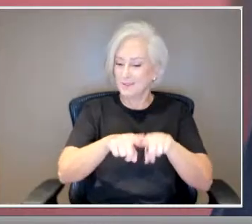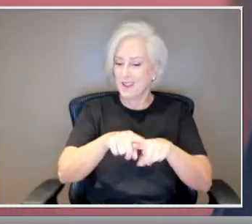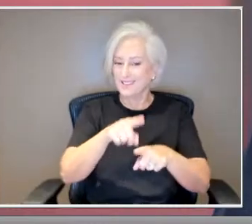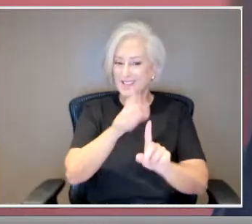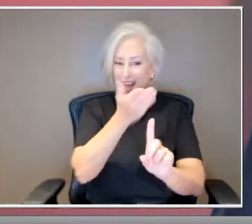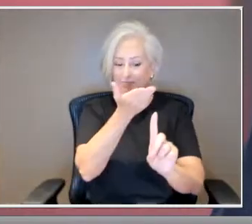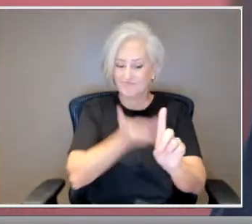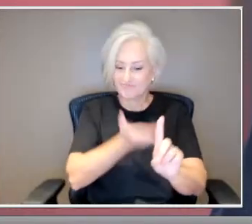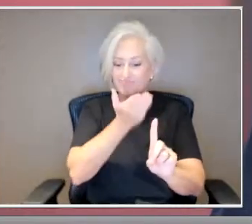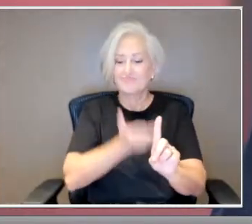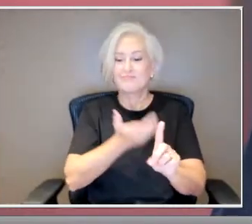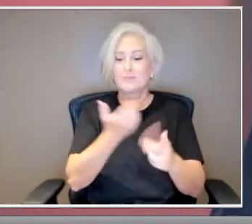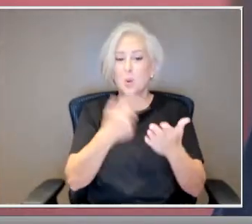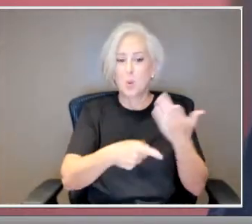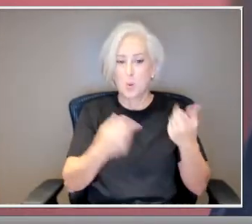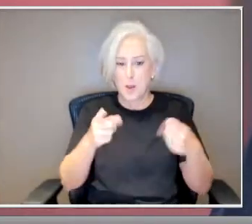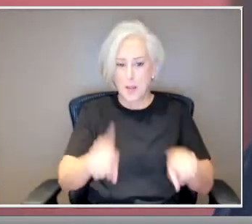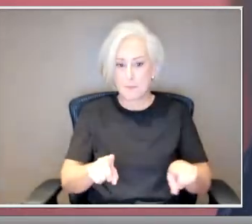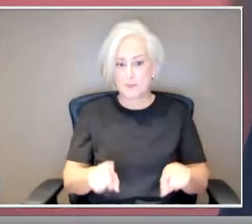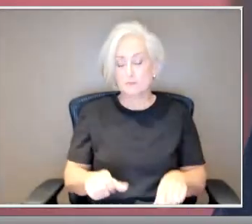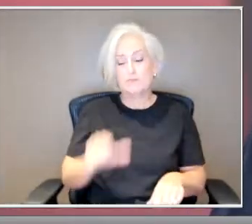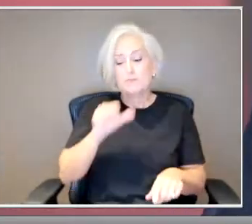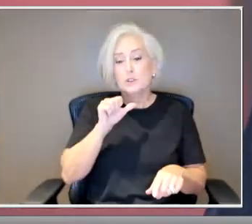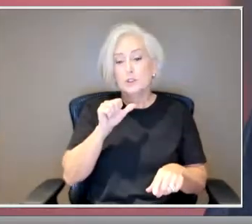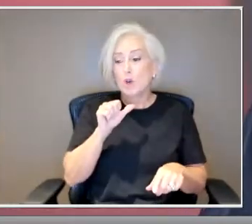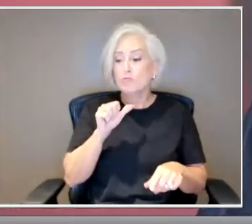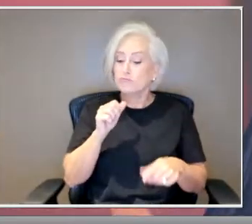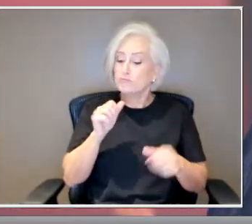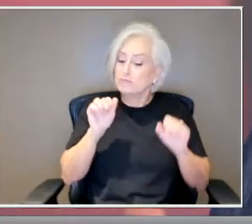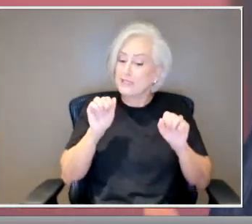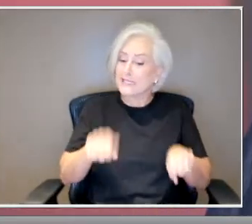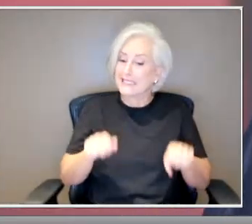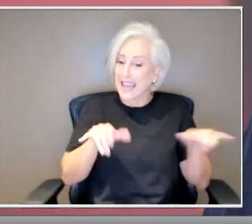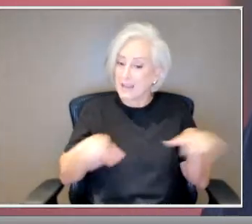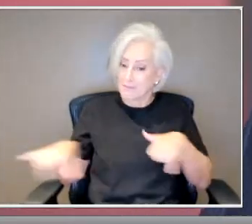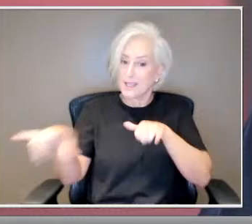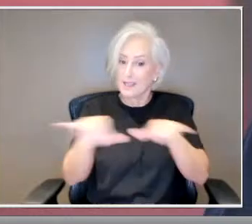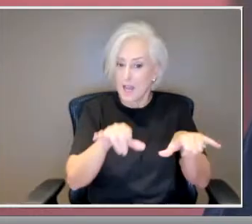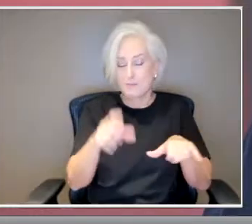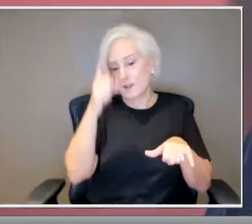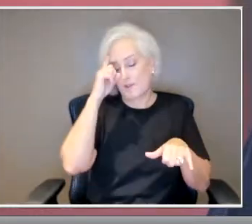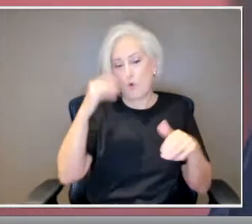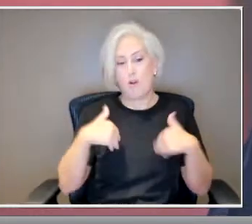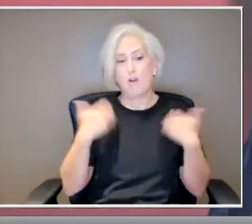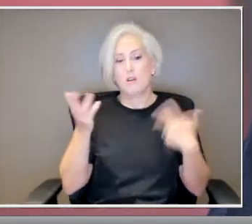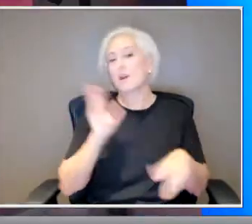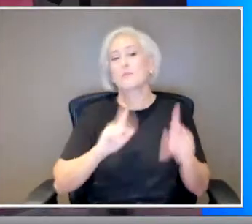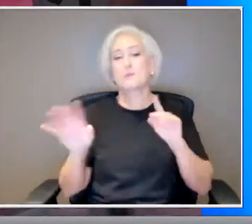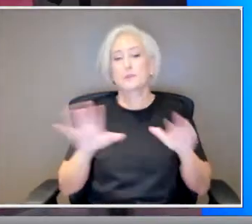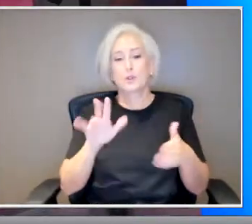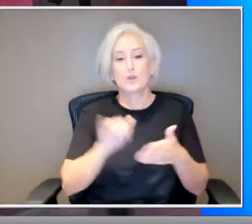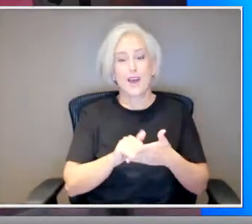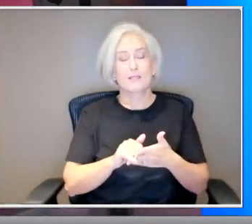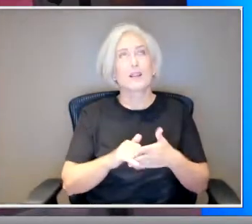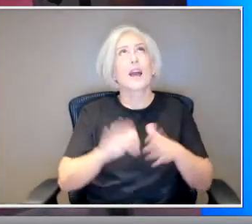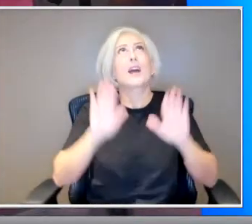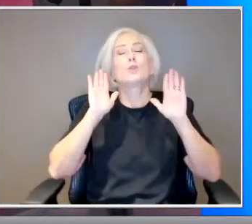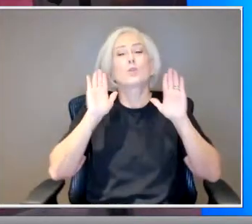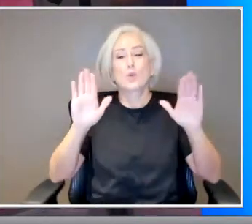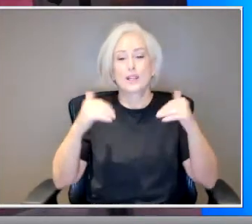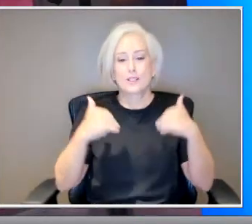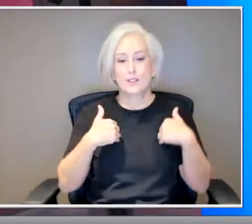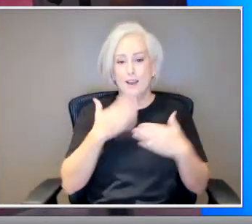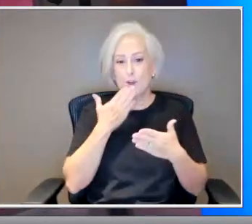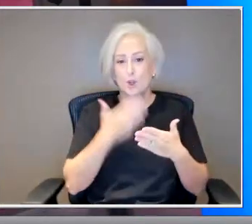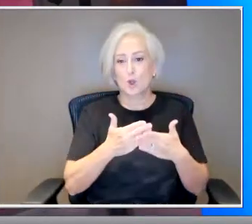have younger people, you know, require this degree of support. And it's great that we have a really good pump that works. And speaking of, we have Tess here, Tess